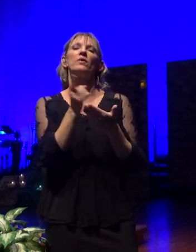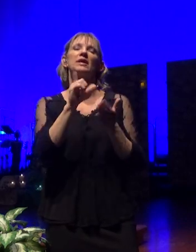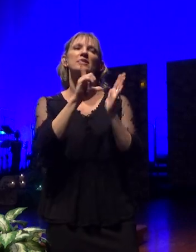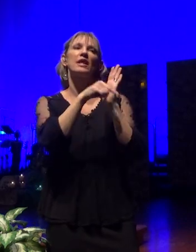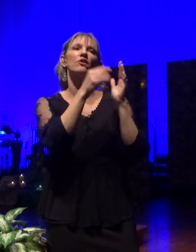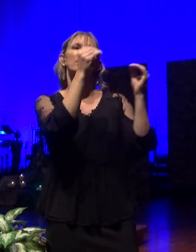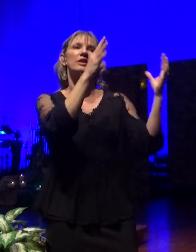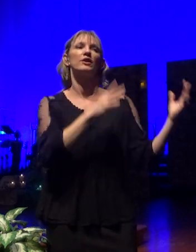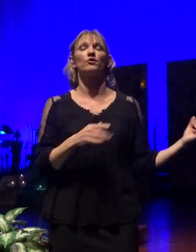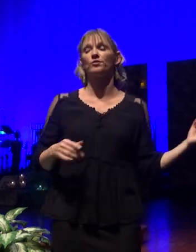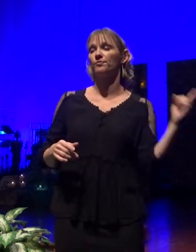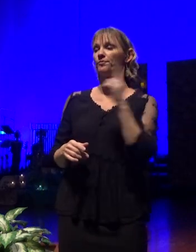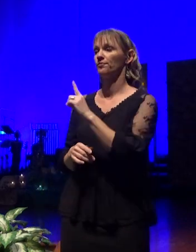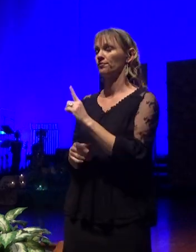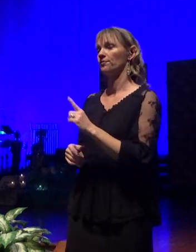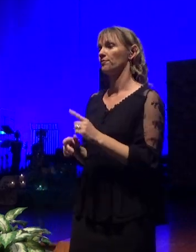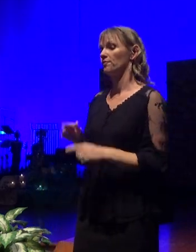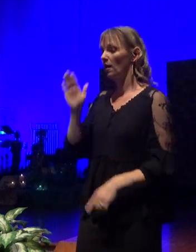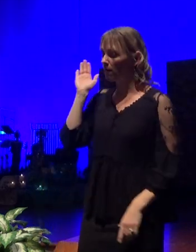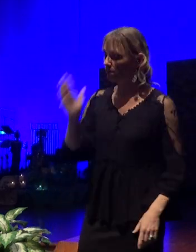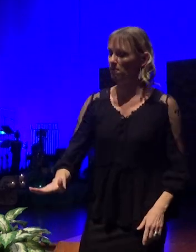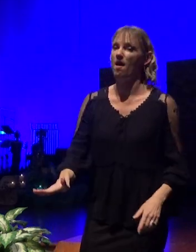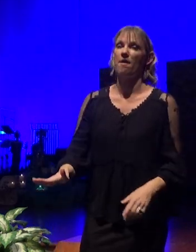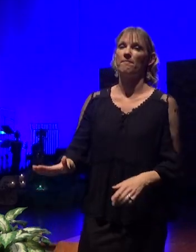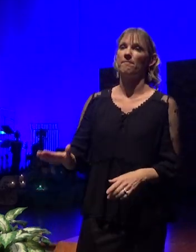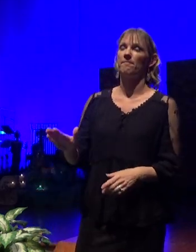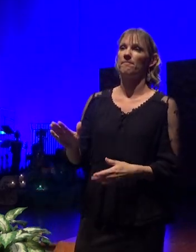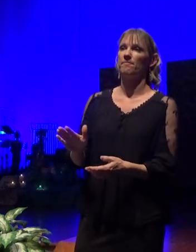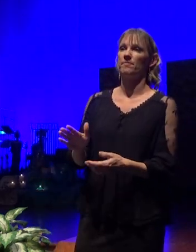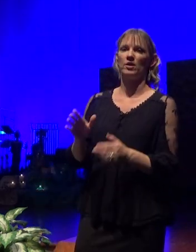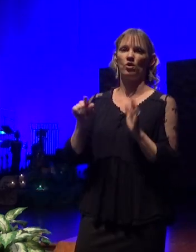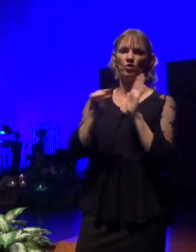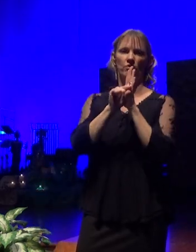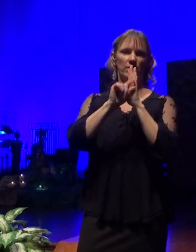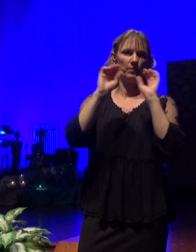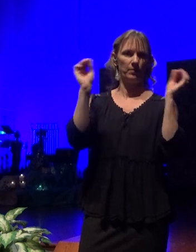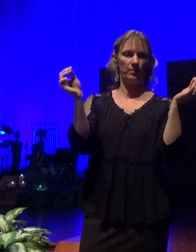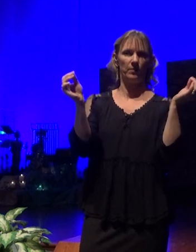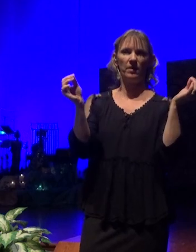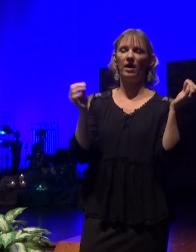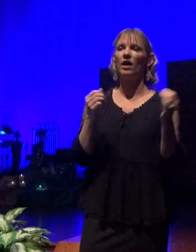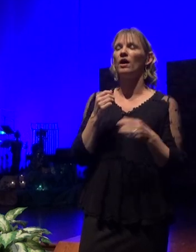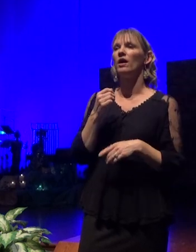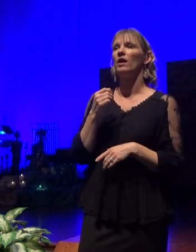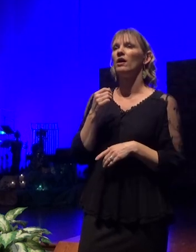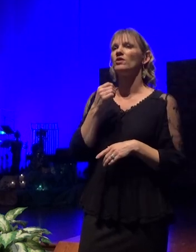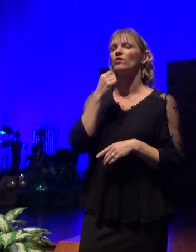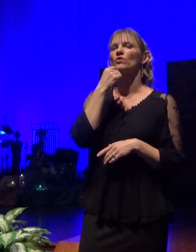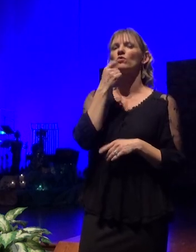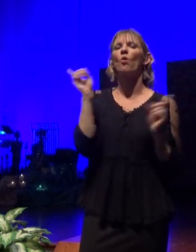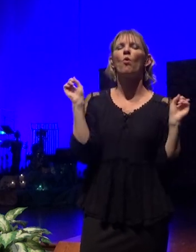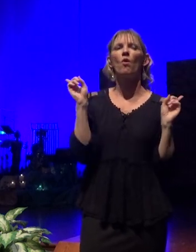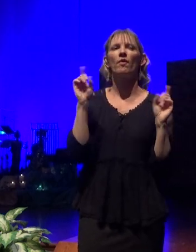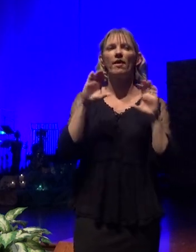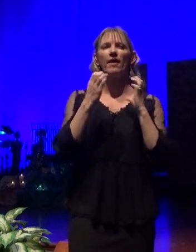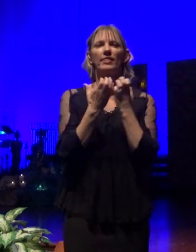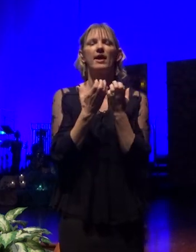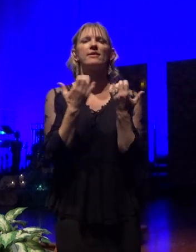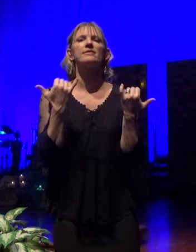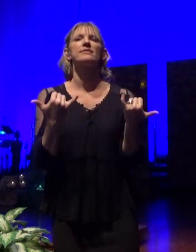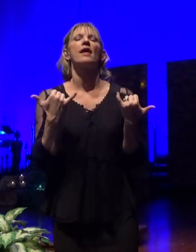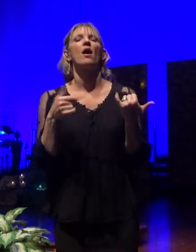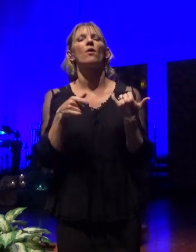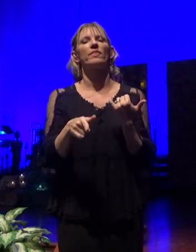just like her third grade teacher, plopped it down on the desk, but there was no grade. And she said to the class, okay, everyone, now on this side of the